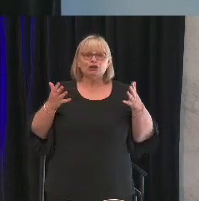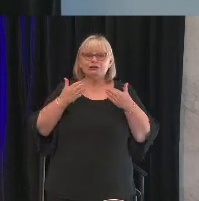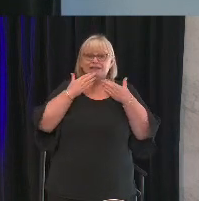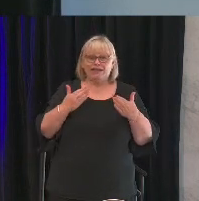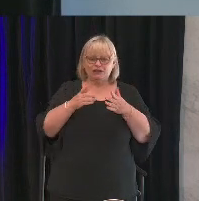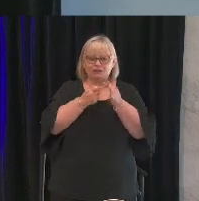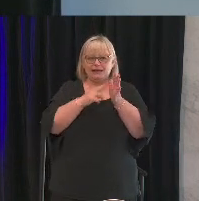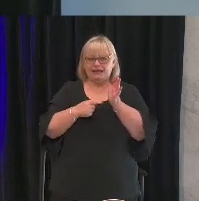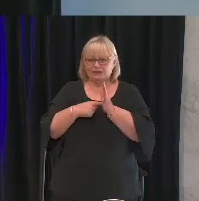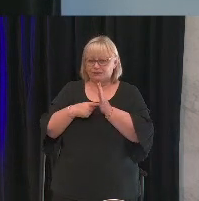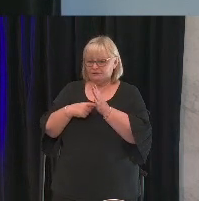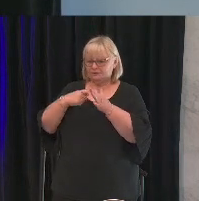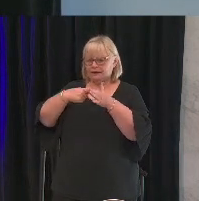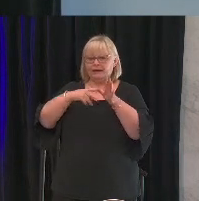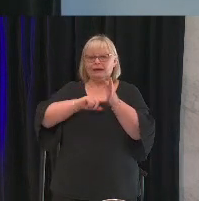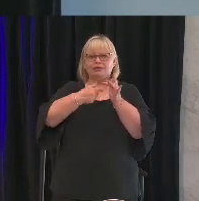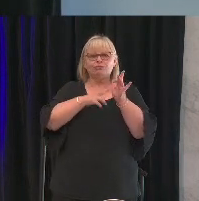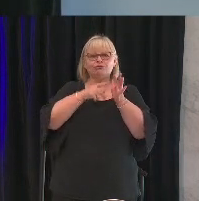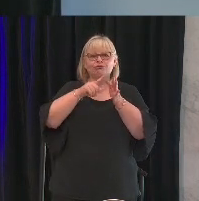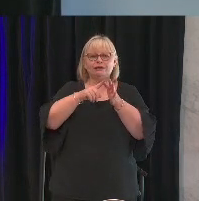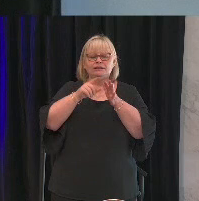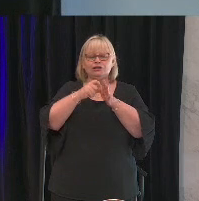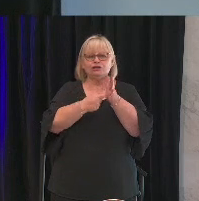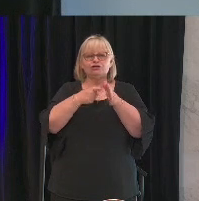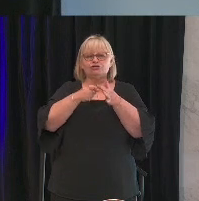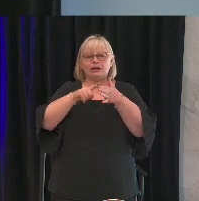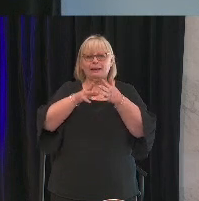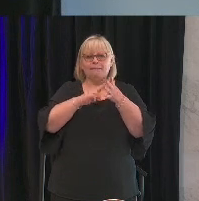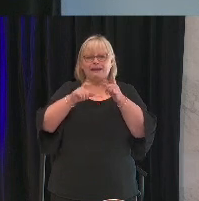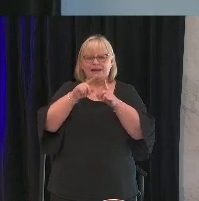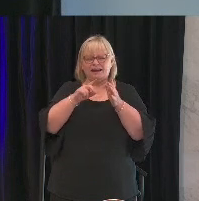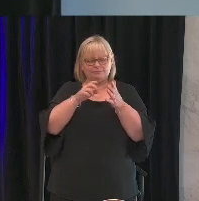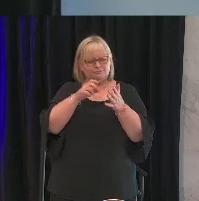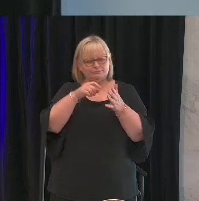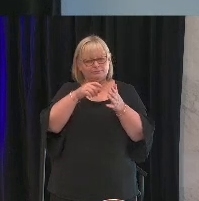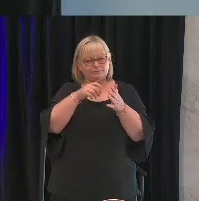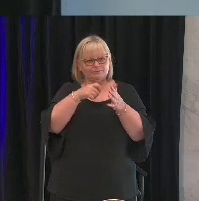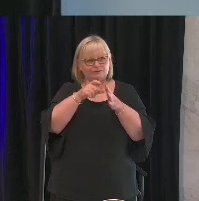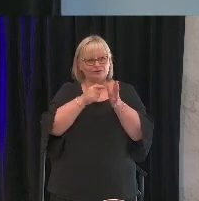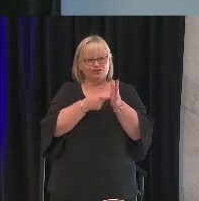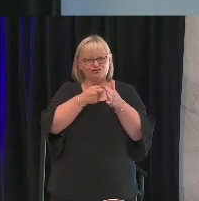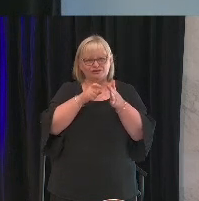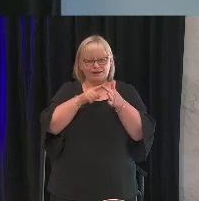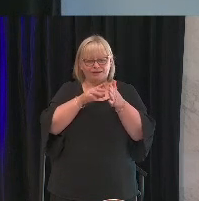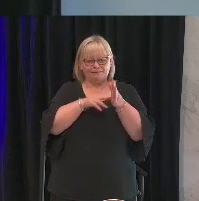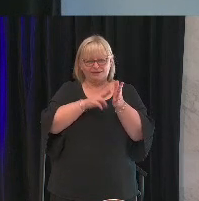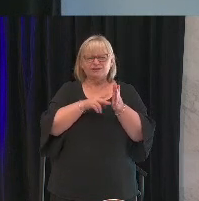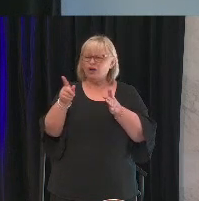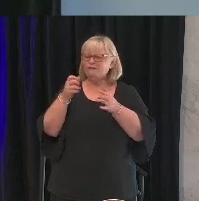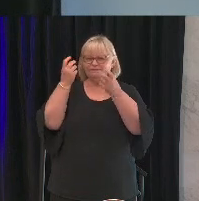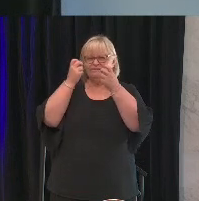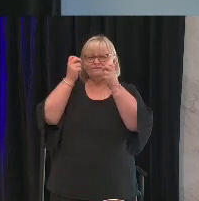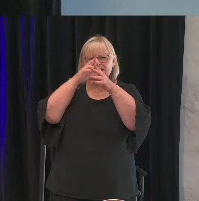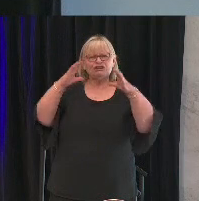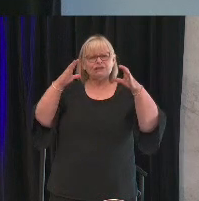agent, Catherine Drayton, who had such a clear, kind vision for the book from the beginning. And finally, I did want to say